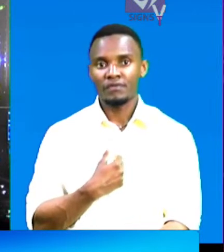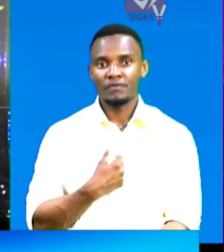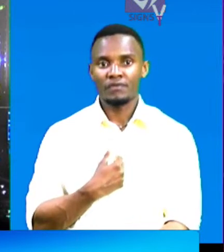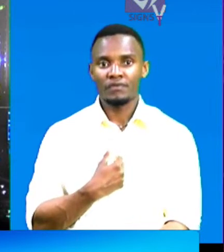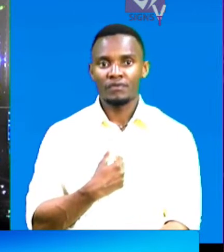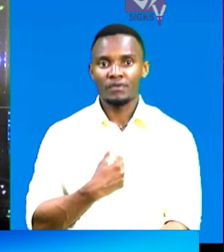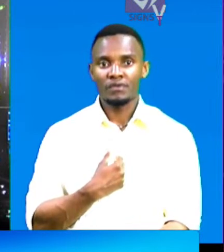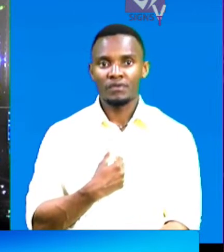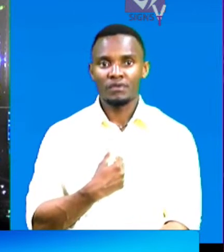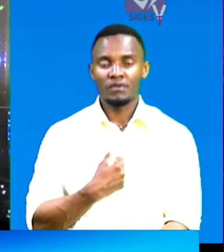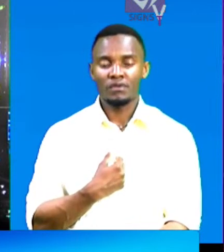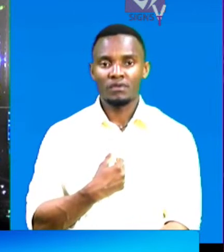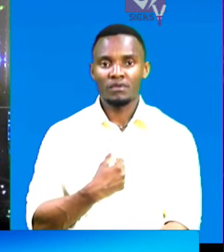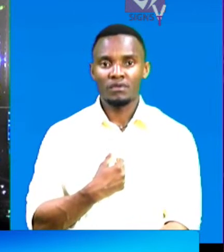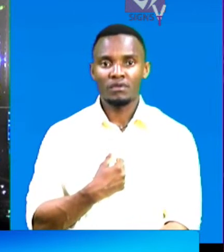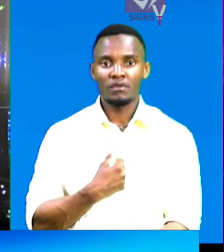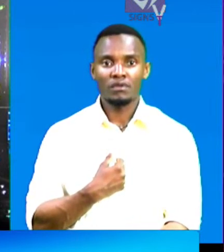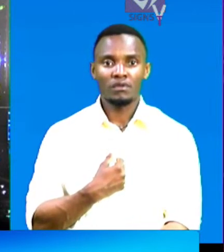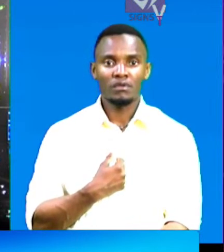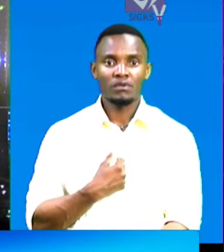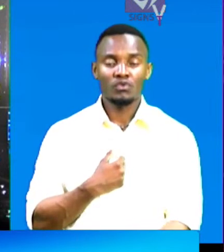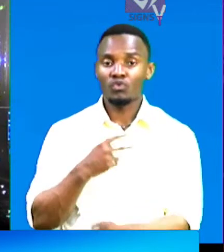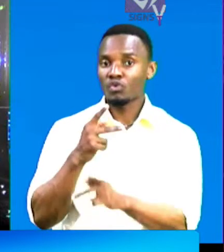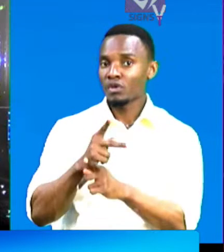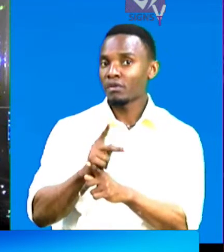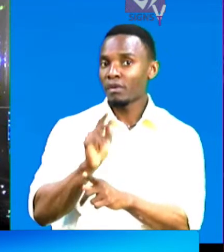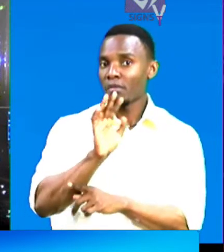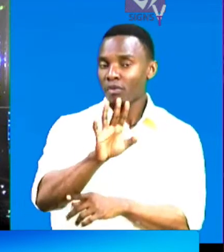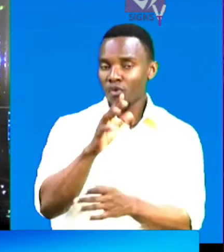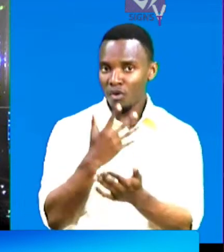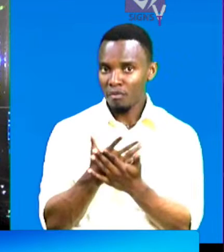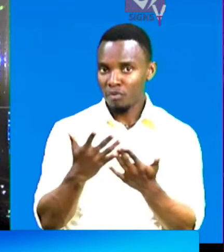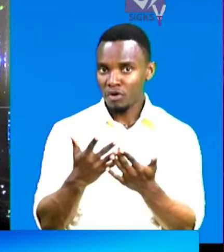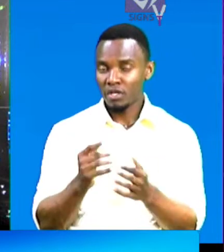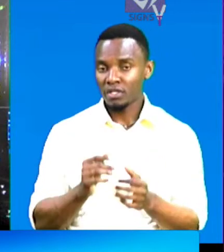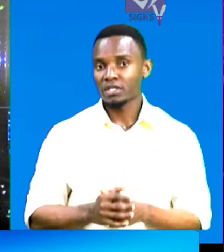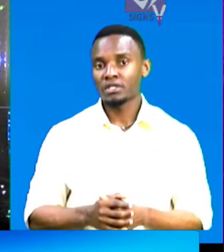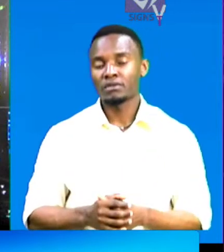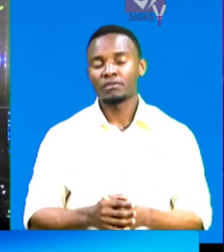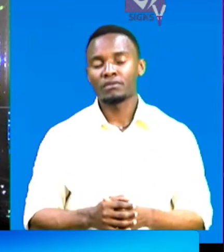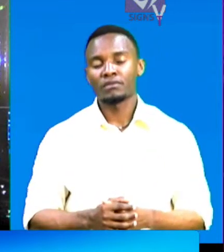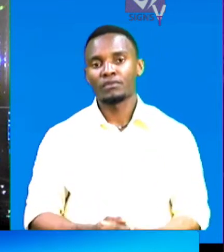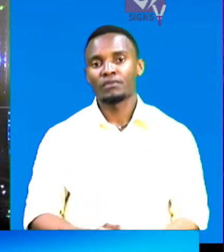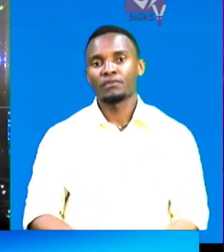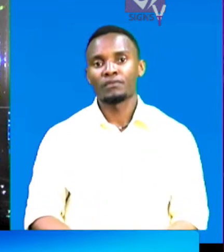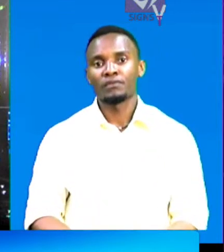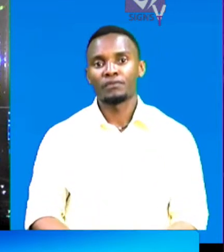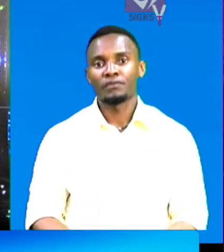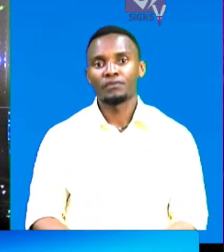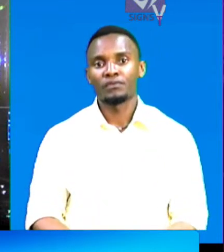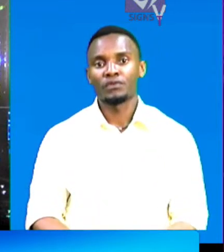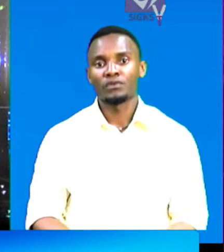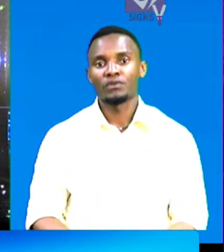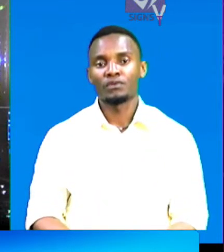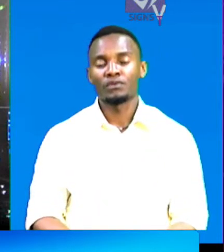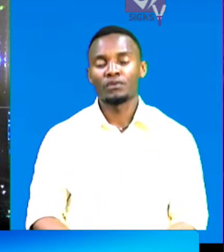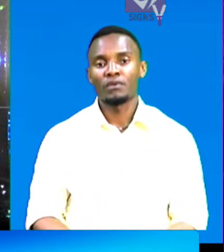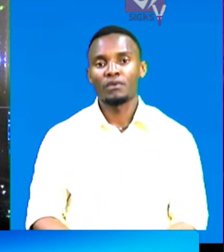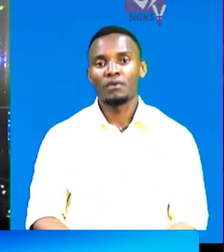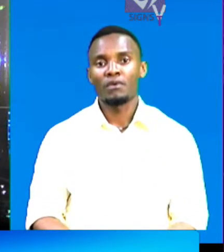to store your products that you are selling. So you need